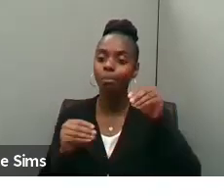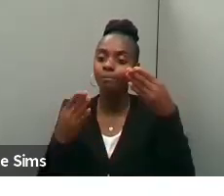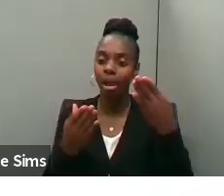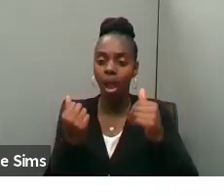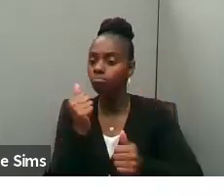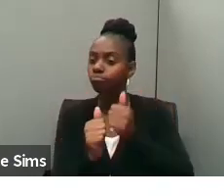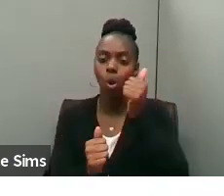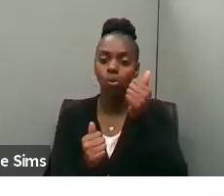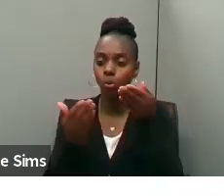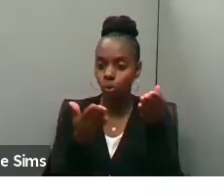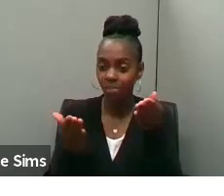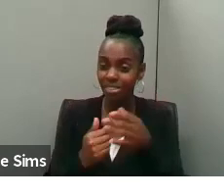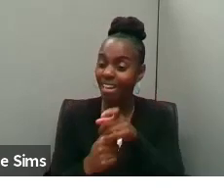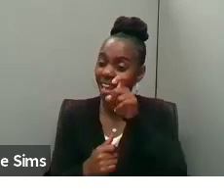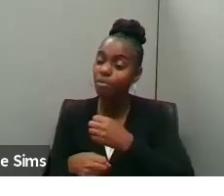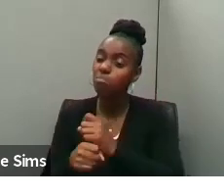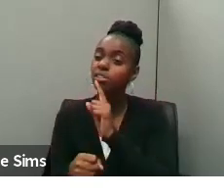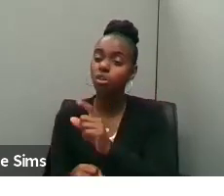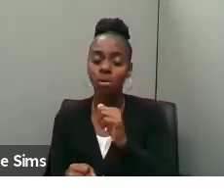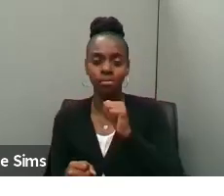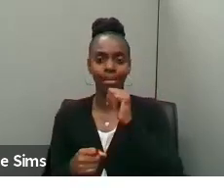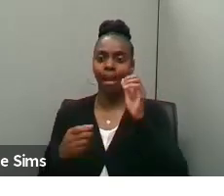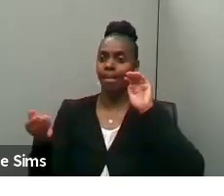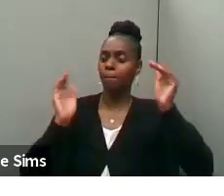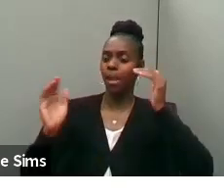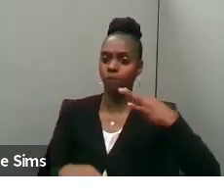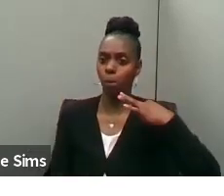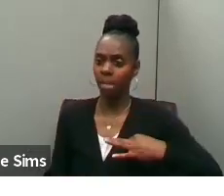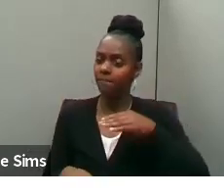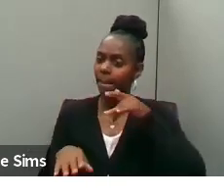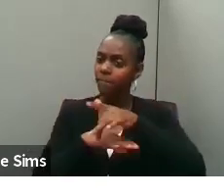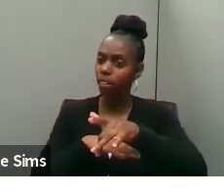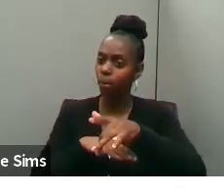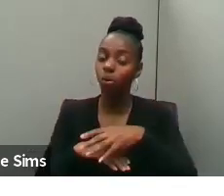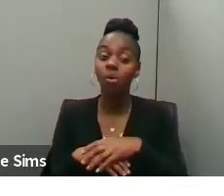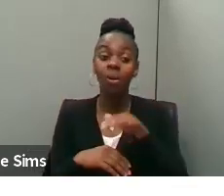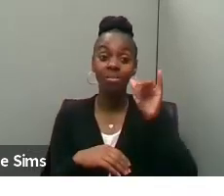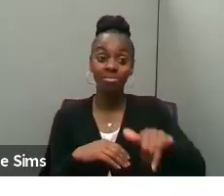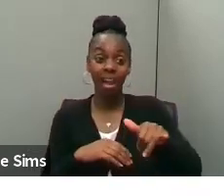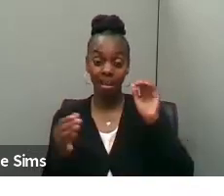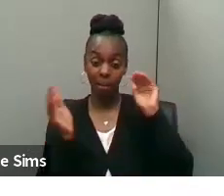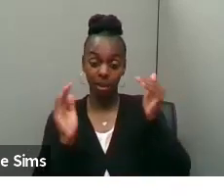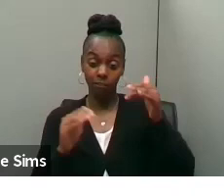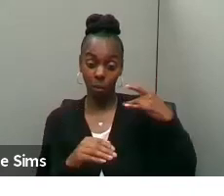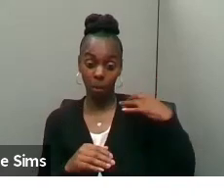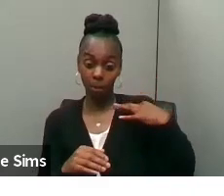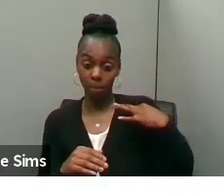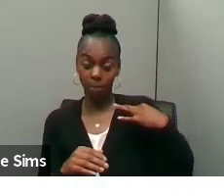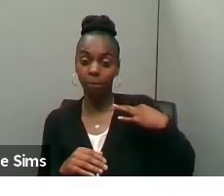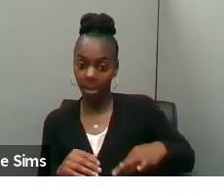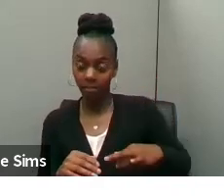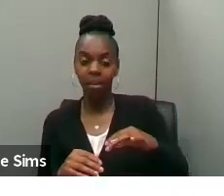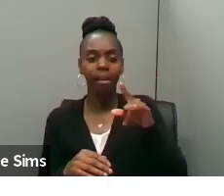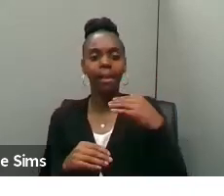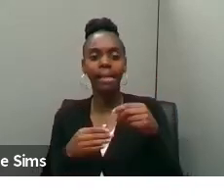services, it has to ensure that there's not a comparable benefit available. So a comparable benefit is a service that is paid for at least